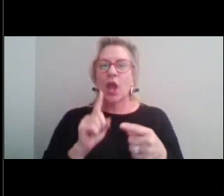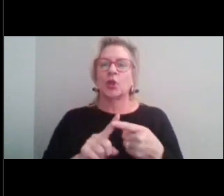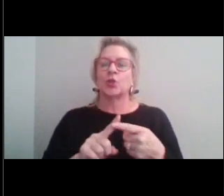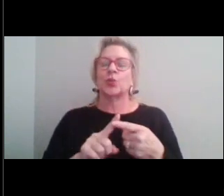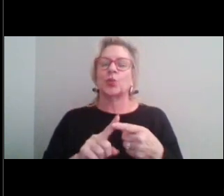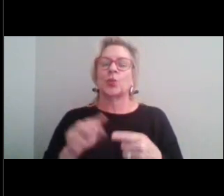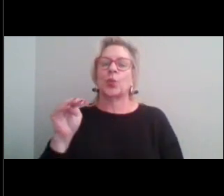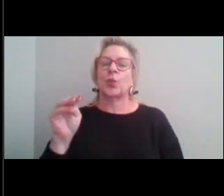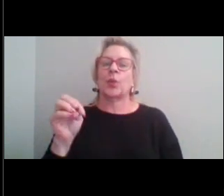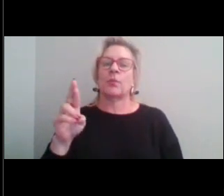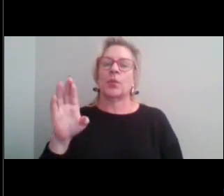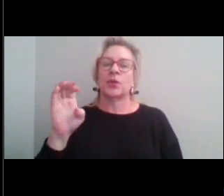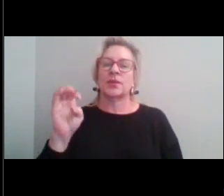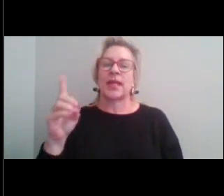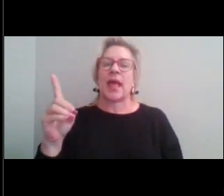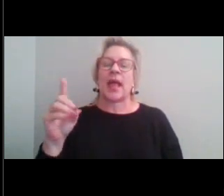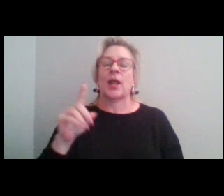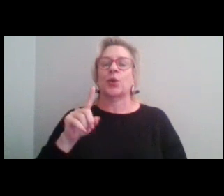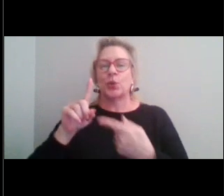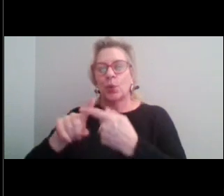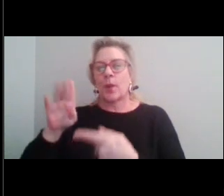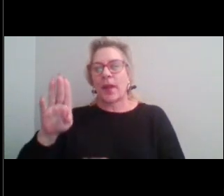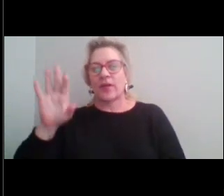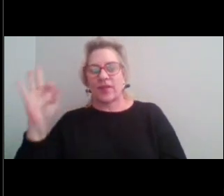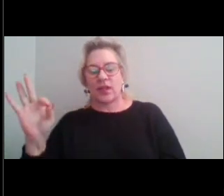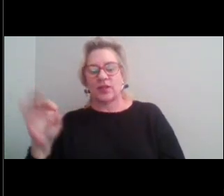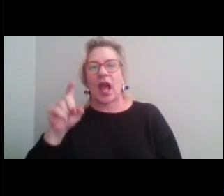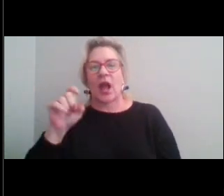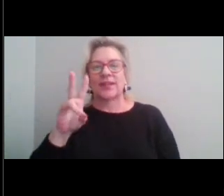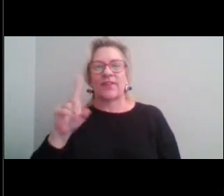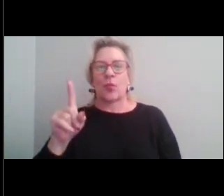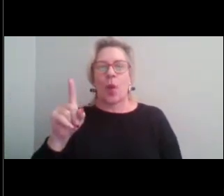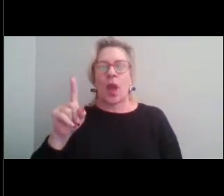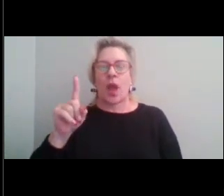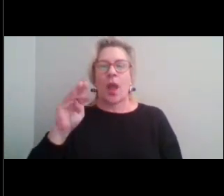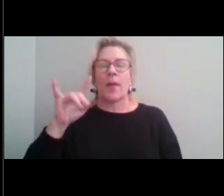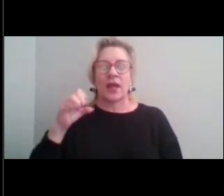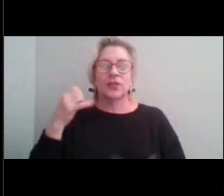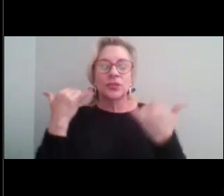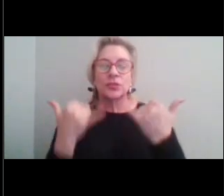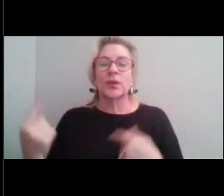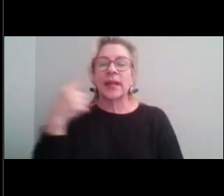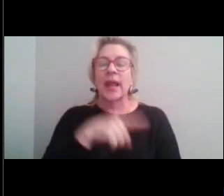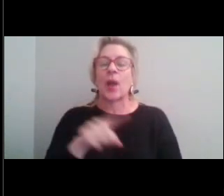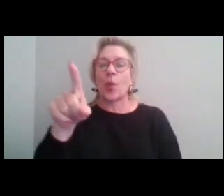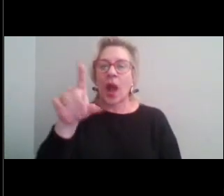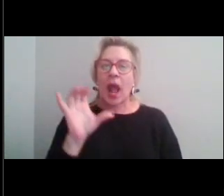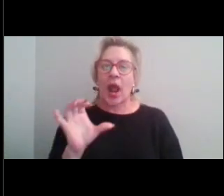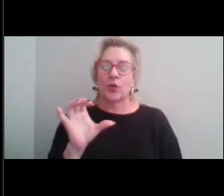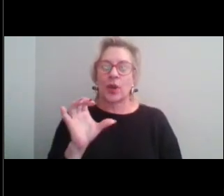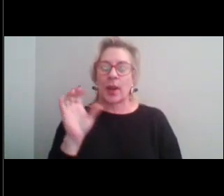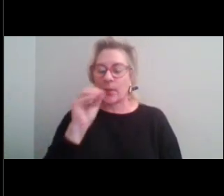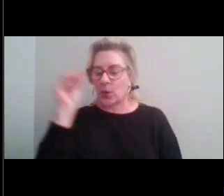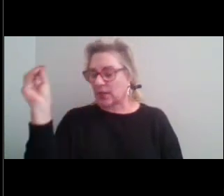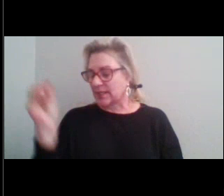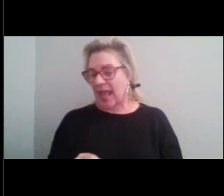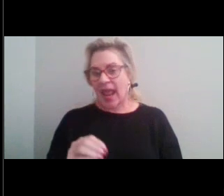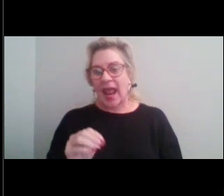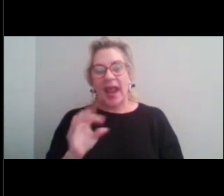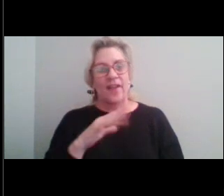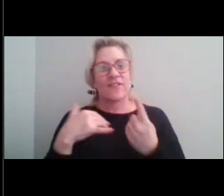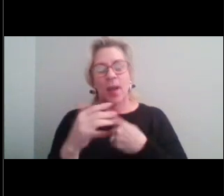to Bakersfield operating run. It's 171 miles. It is today 100% environmentally cleared.